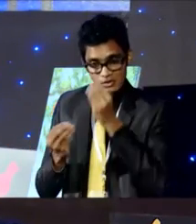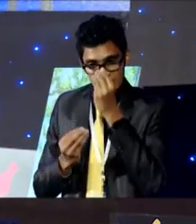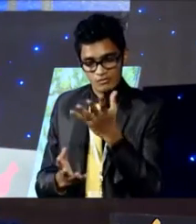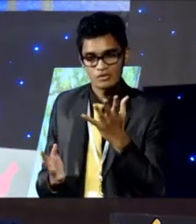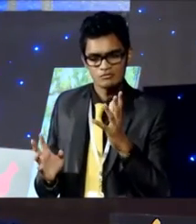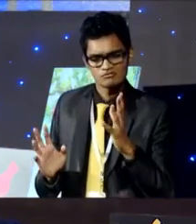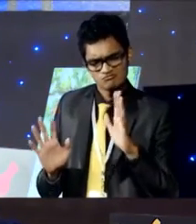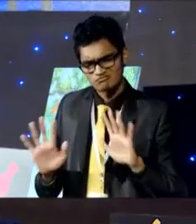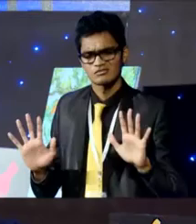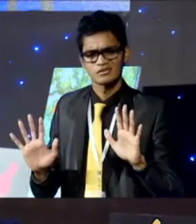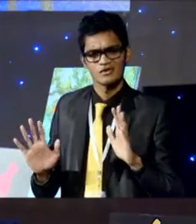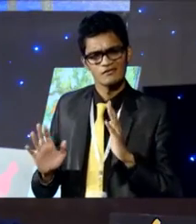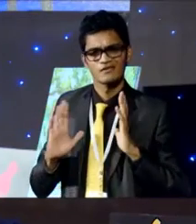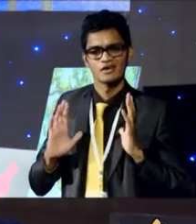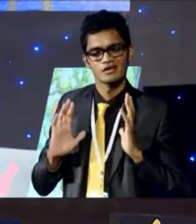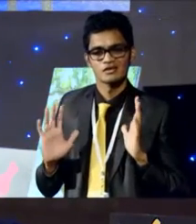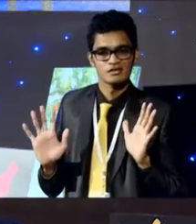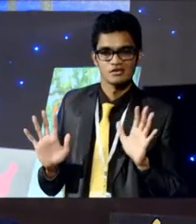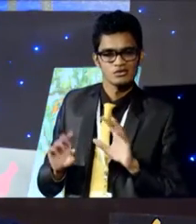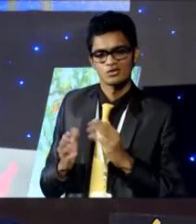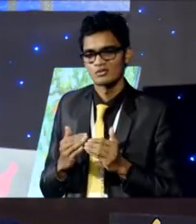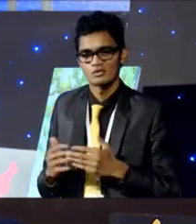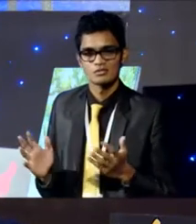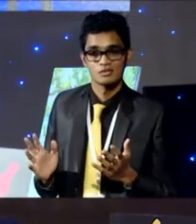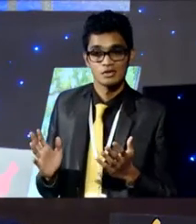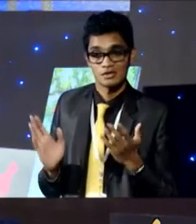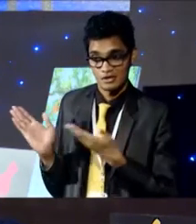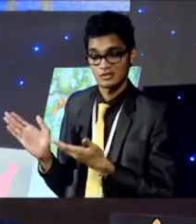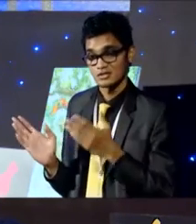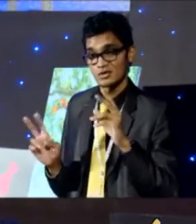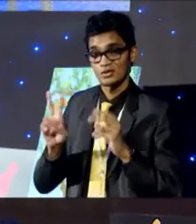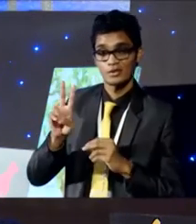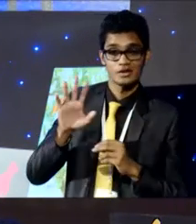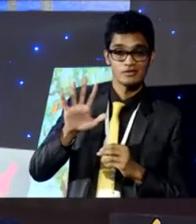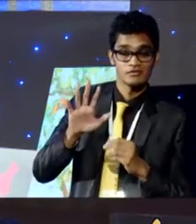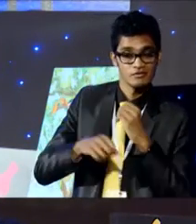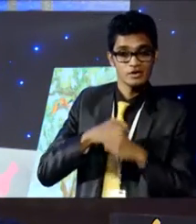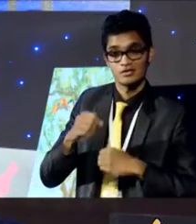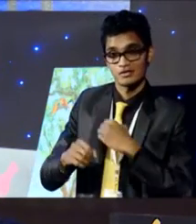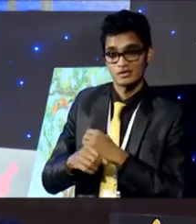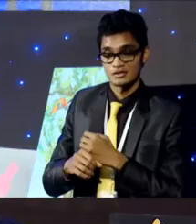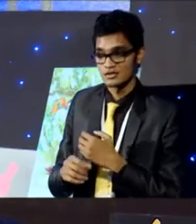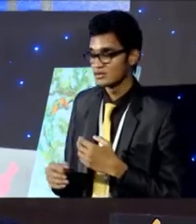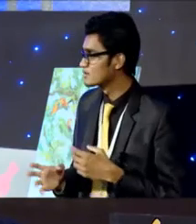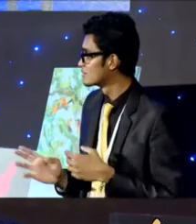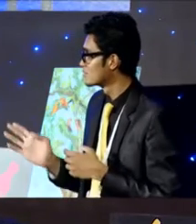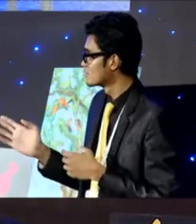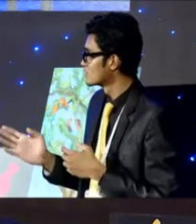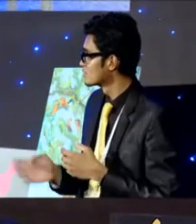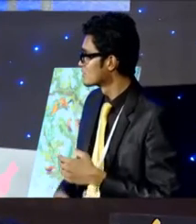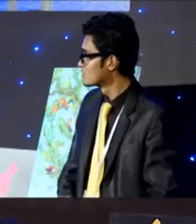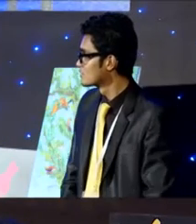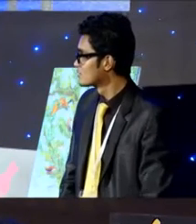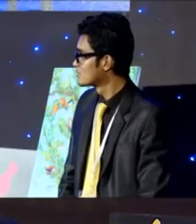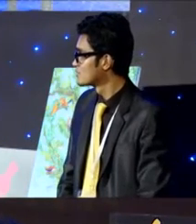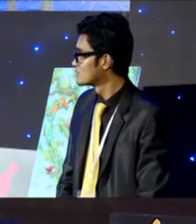okay. And this is 25 years ago, right? But the thing is today, one of the first things we did after NISH was